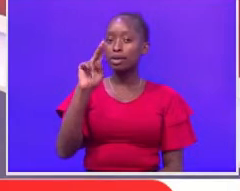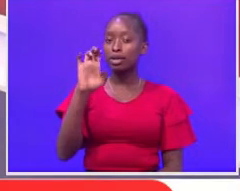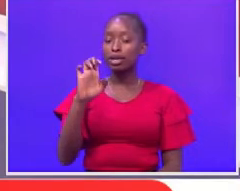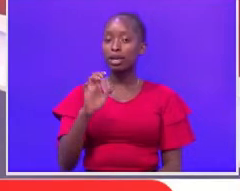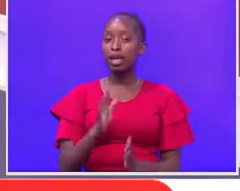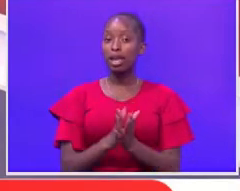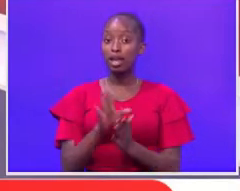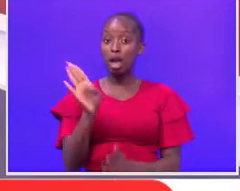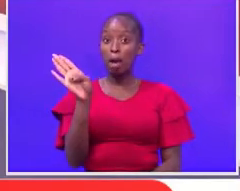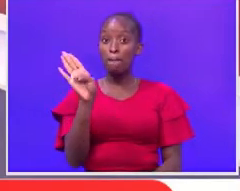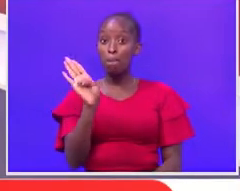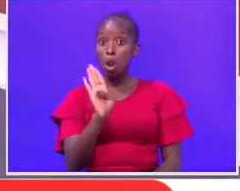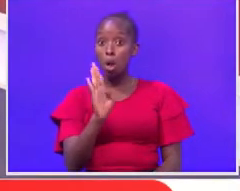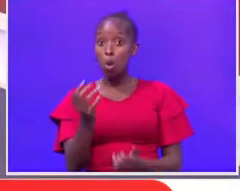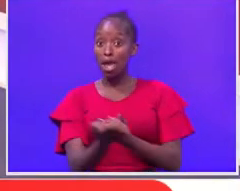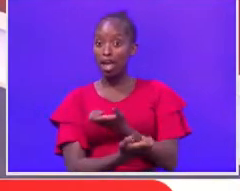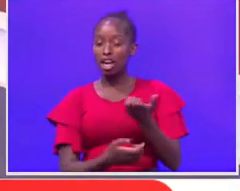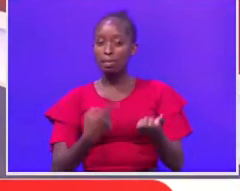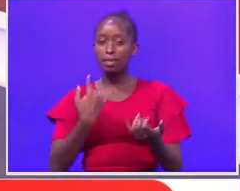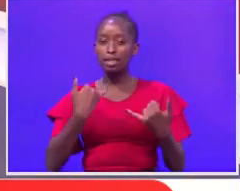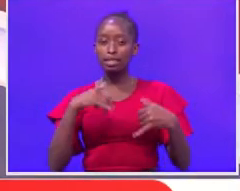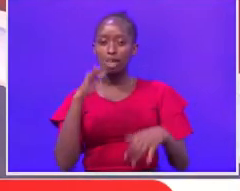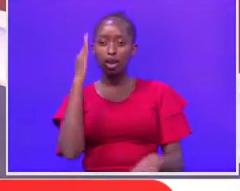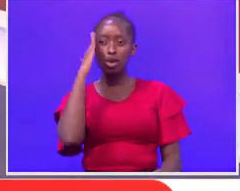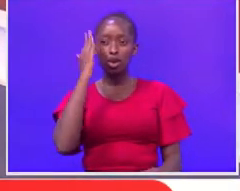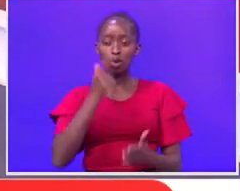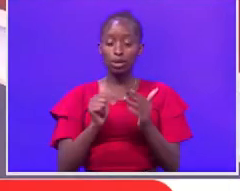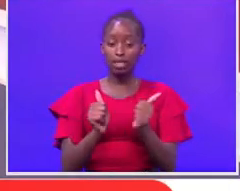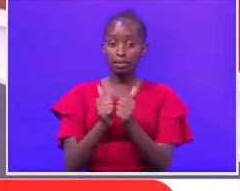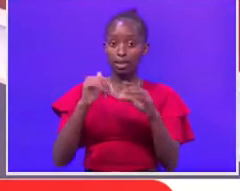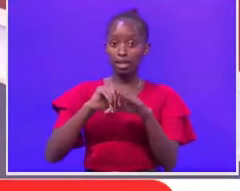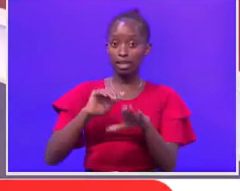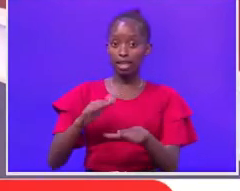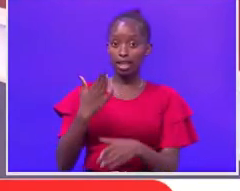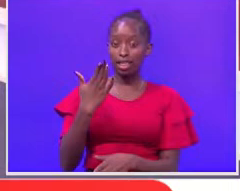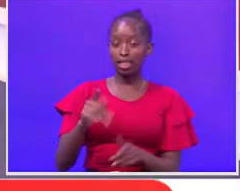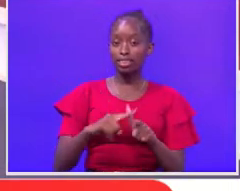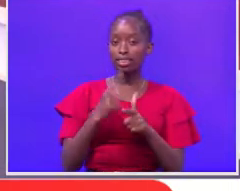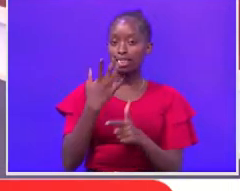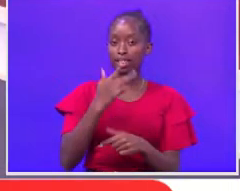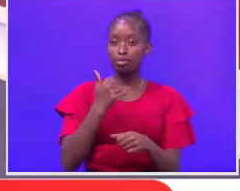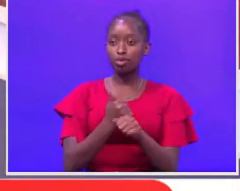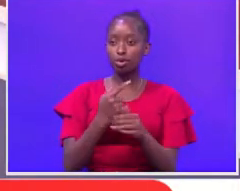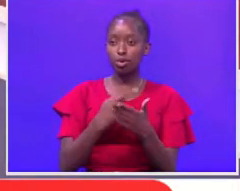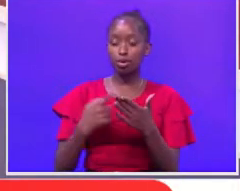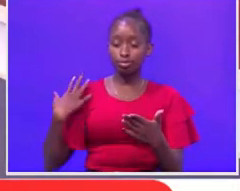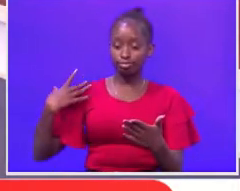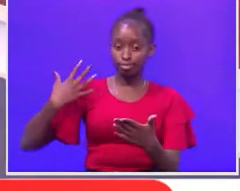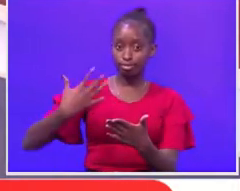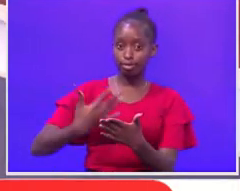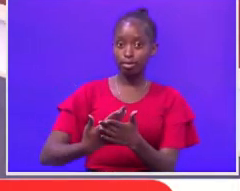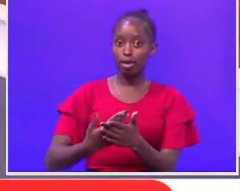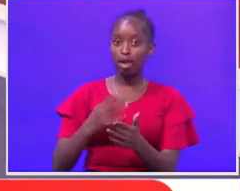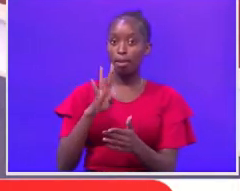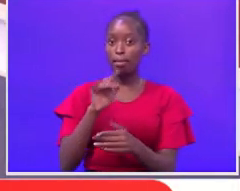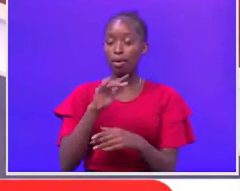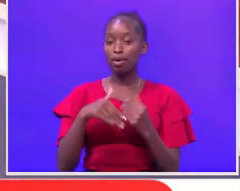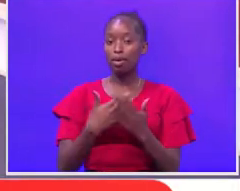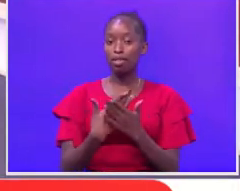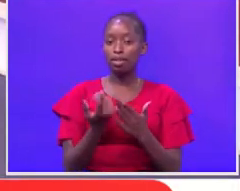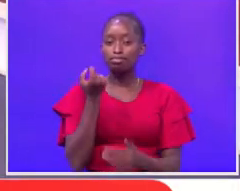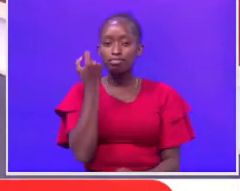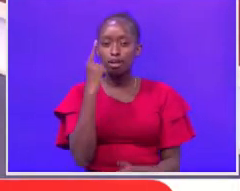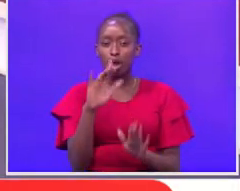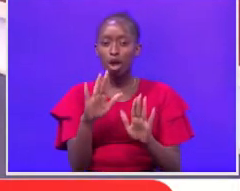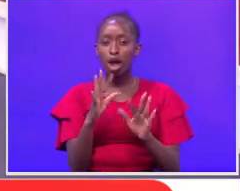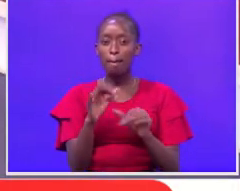blue economy, to be able to explore what is happening in that docket, what have they been able to do so far. By the way, do you understand or are you